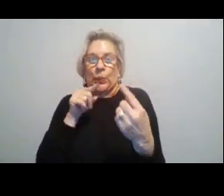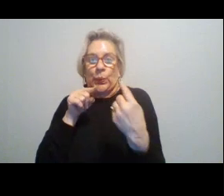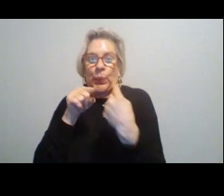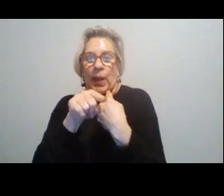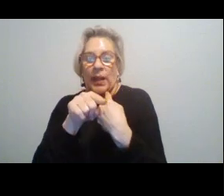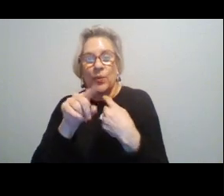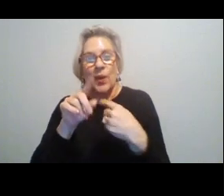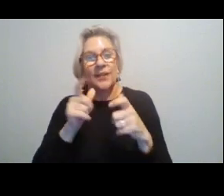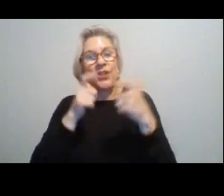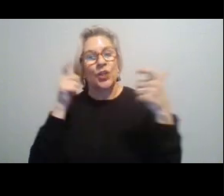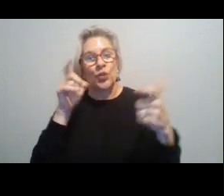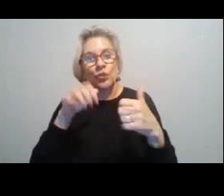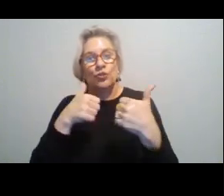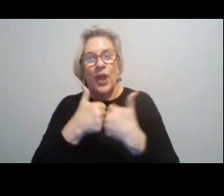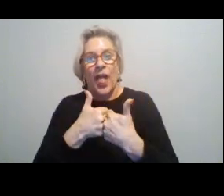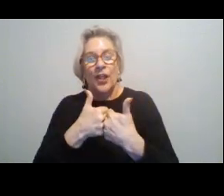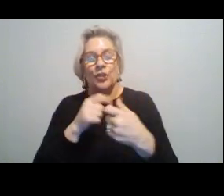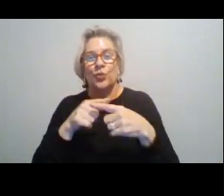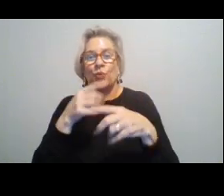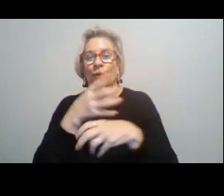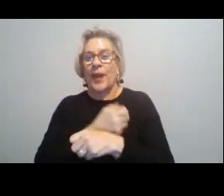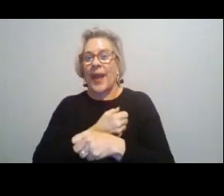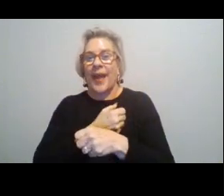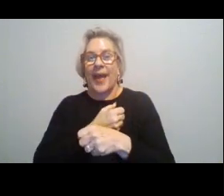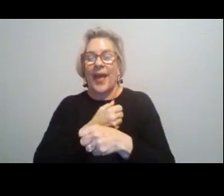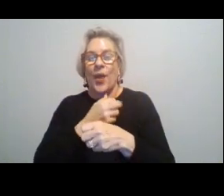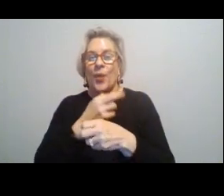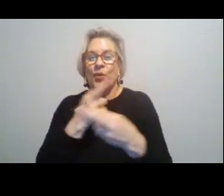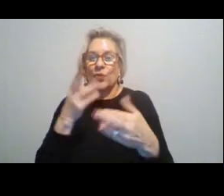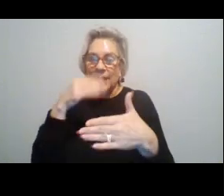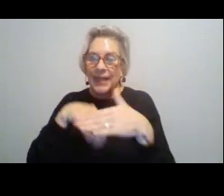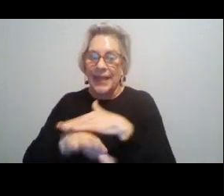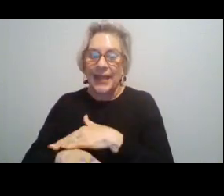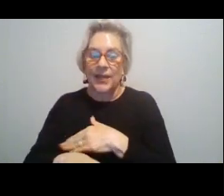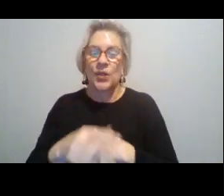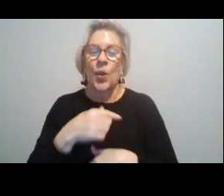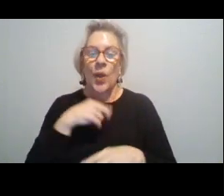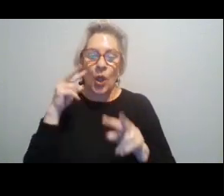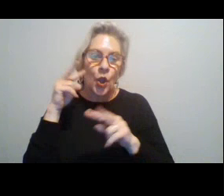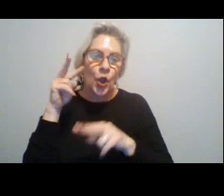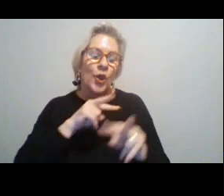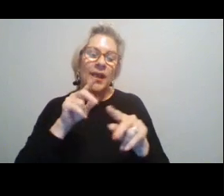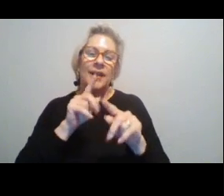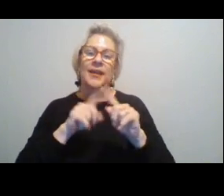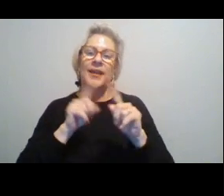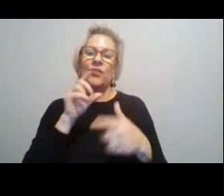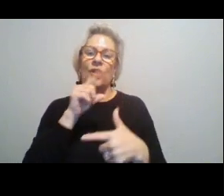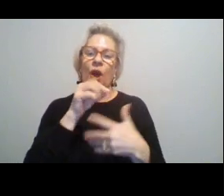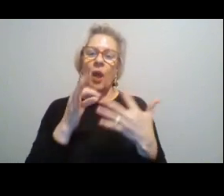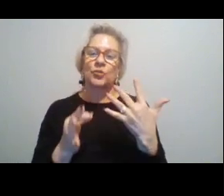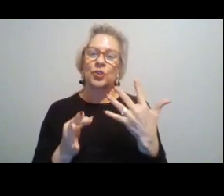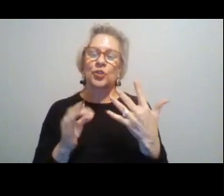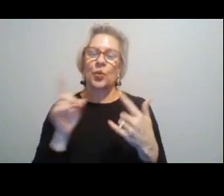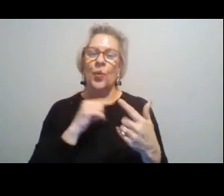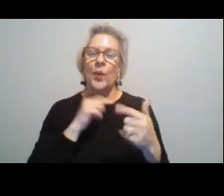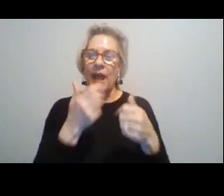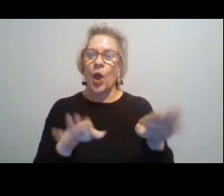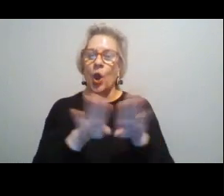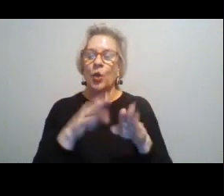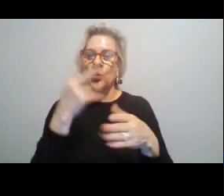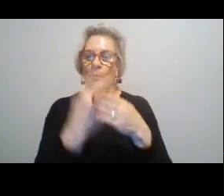getting resources in and out at the same time. We do look at contraflow options where we can essentially close both